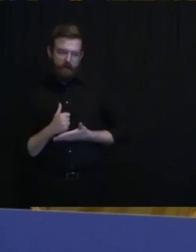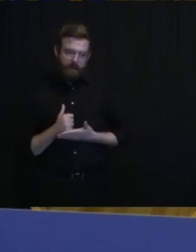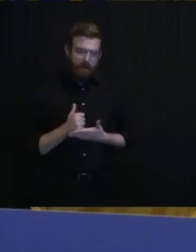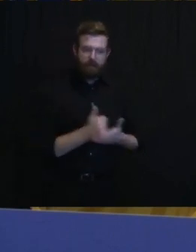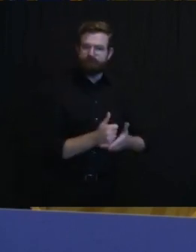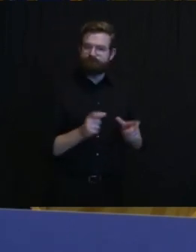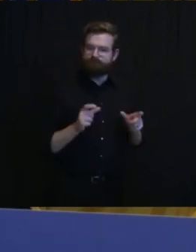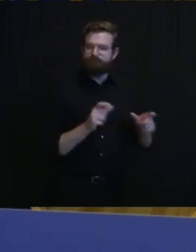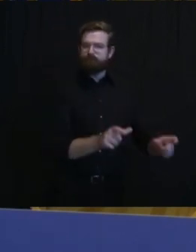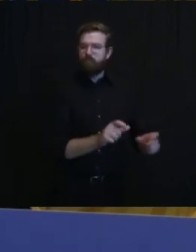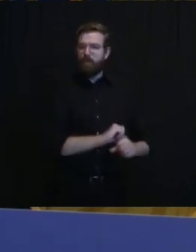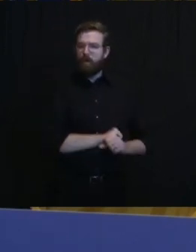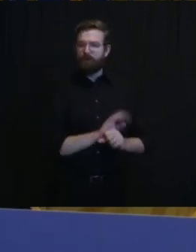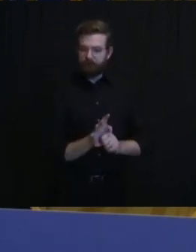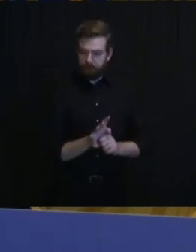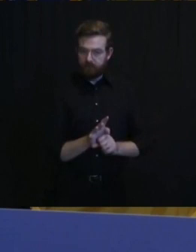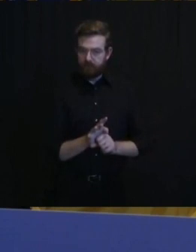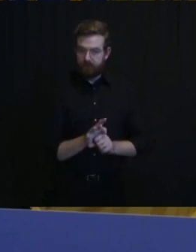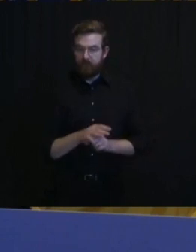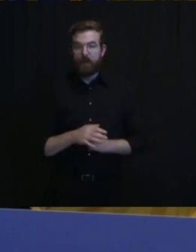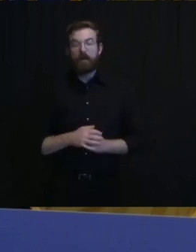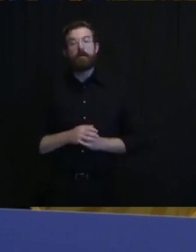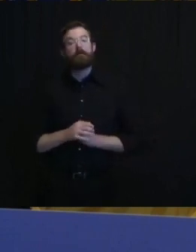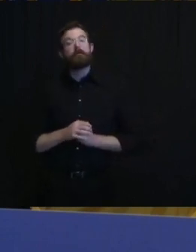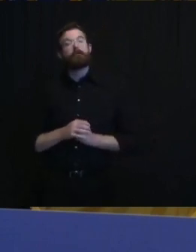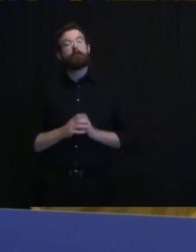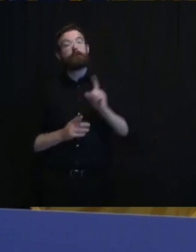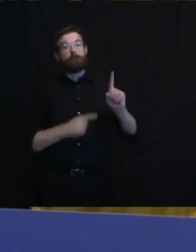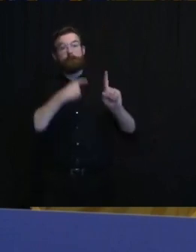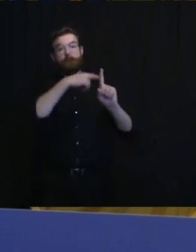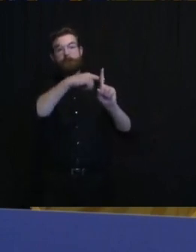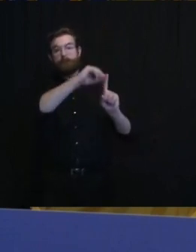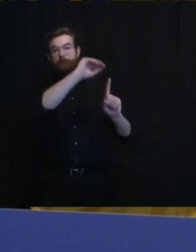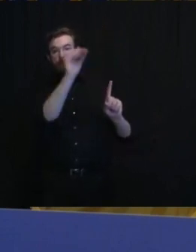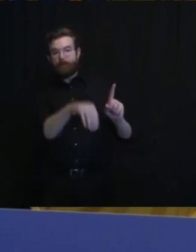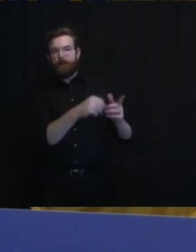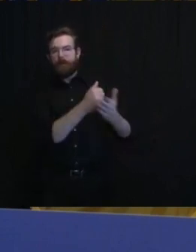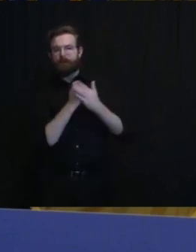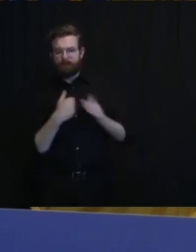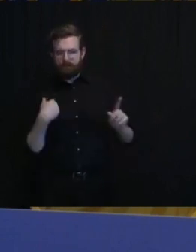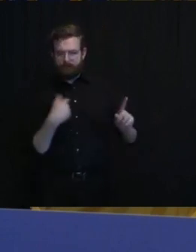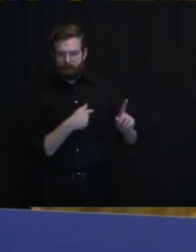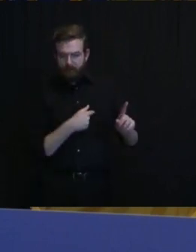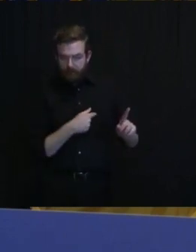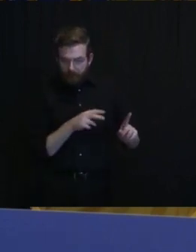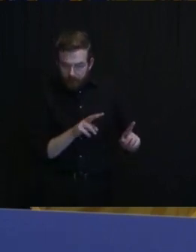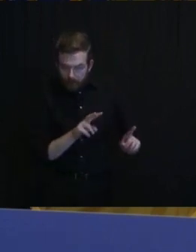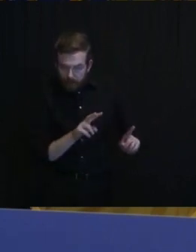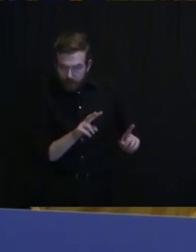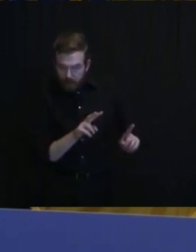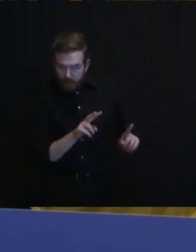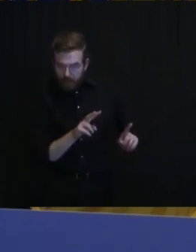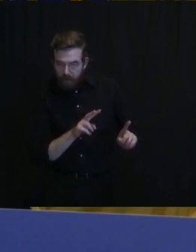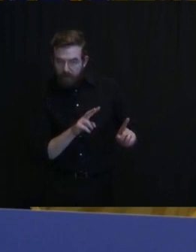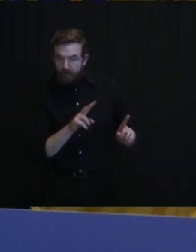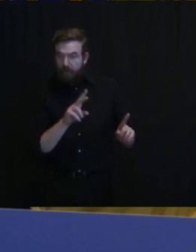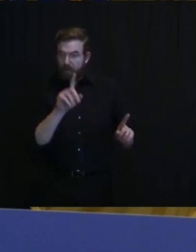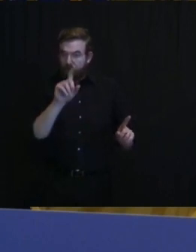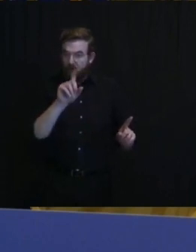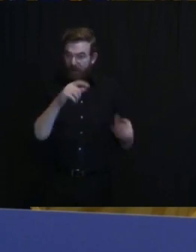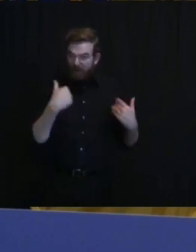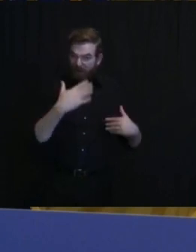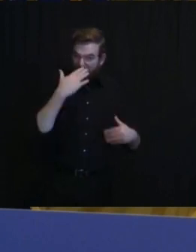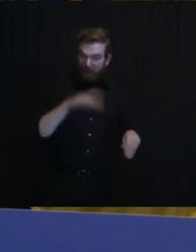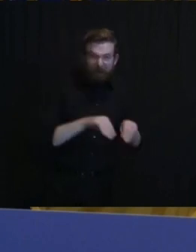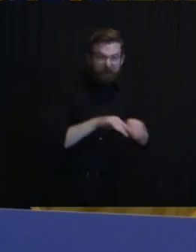of virus in the community. If you've got adequate testing and you have a very low positivity rate, like what we are seeing right now,